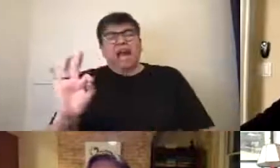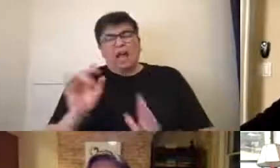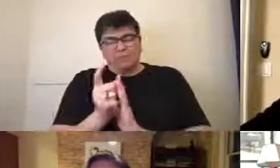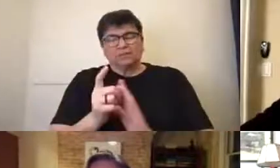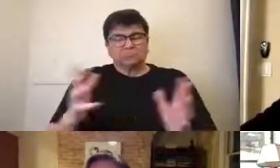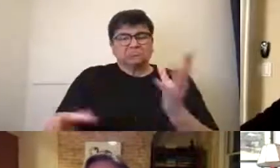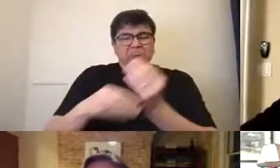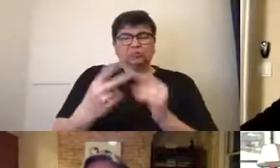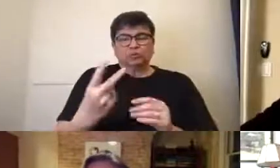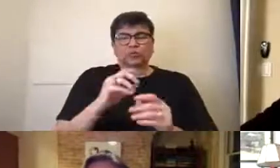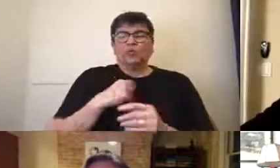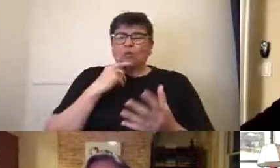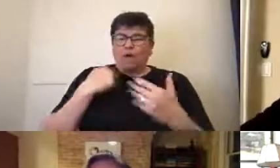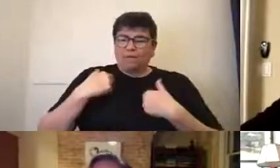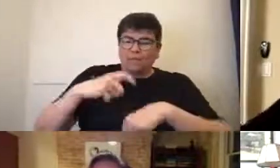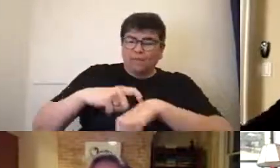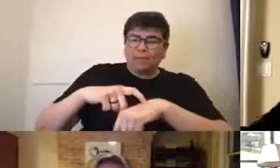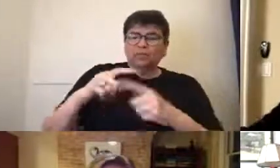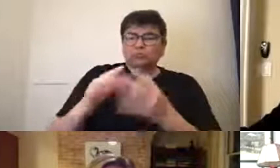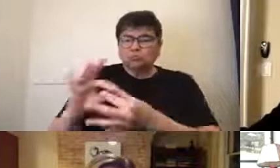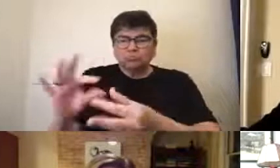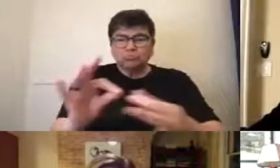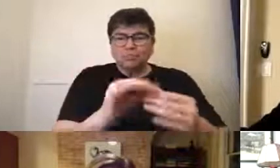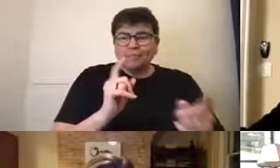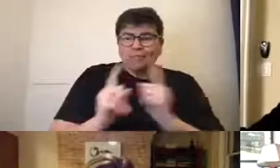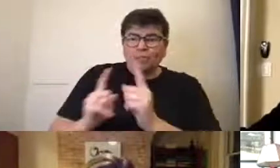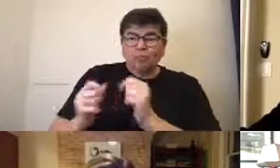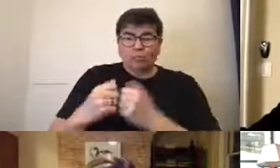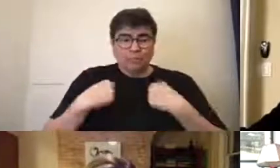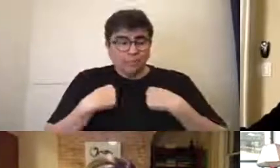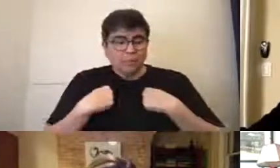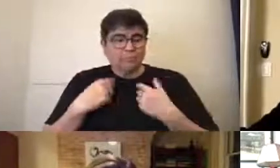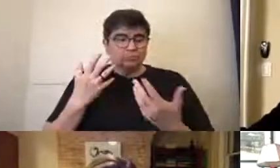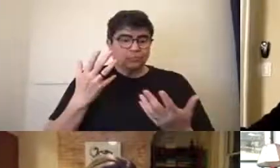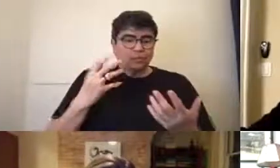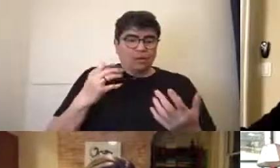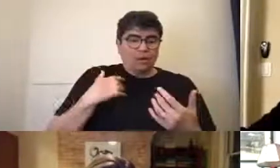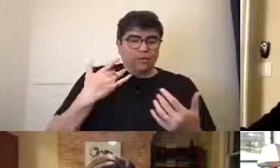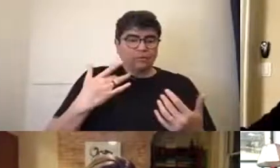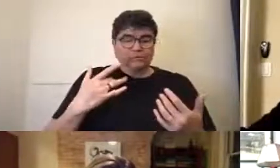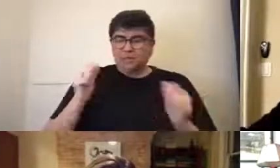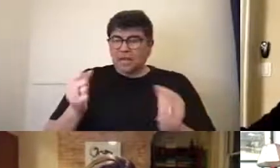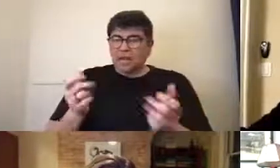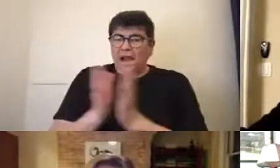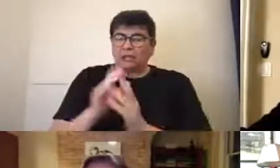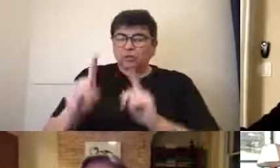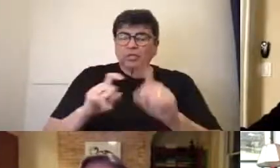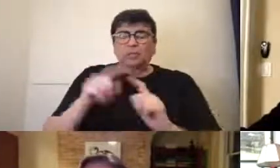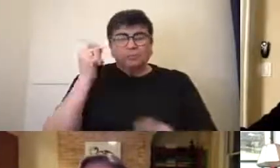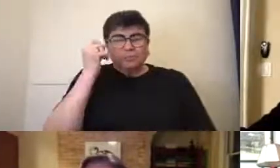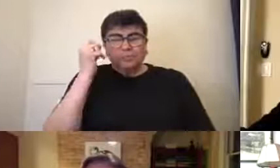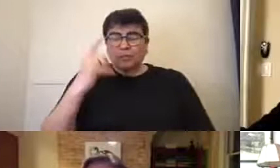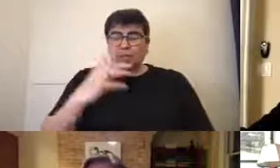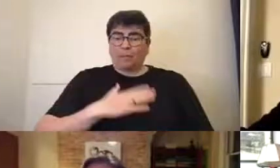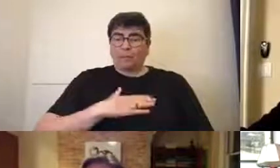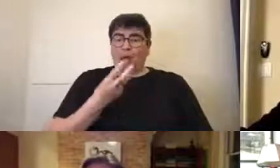9 minutes to make sure we're gonna have time to talk back to each other. You all can talk to me, talk to each other and ask questions. But here's the thing: in my